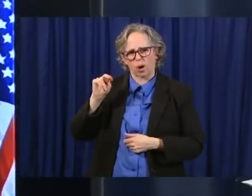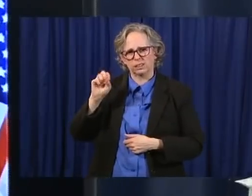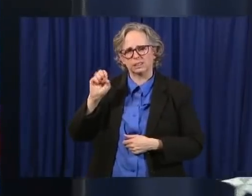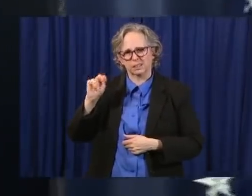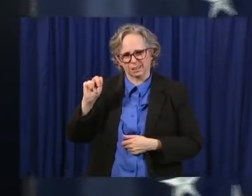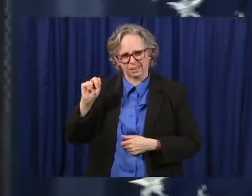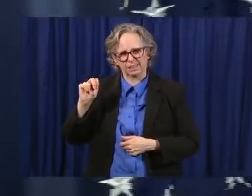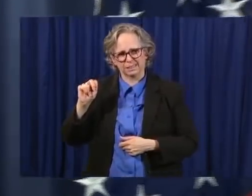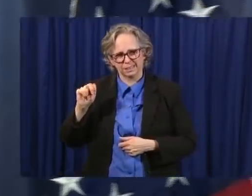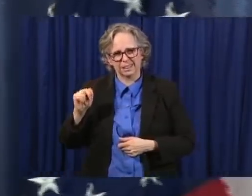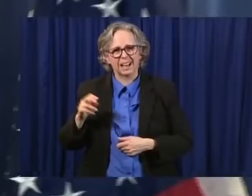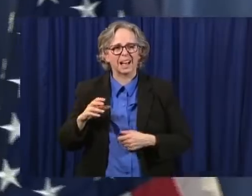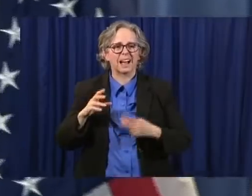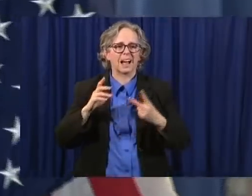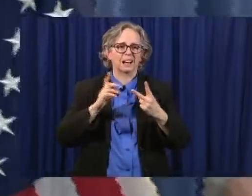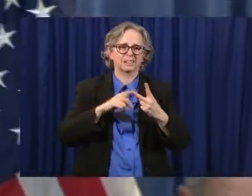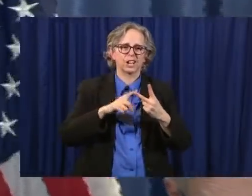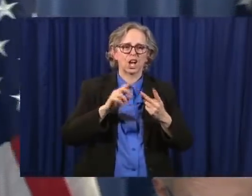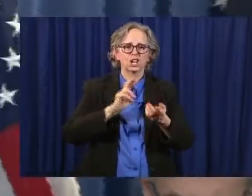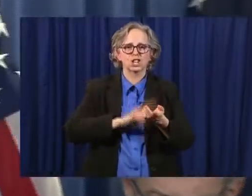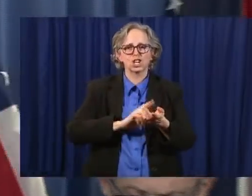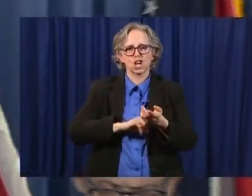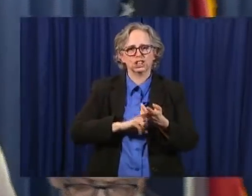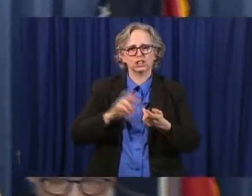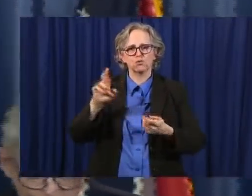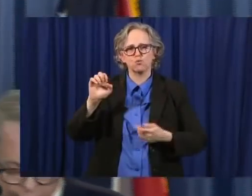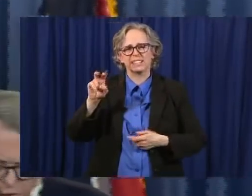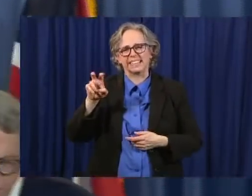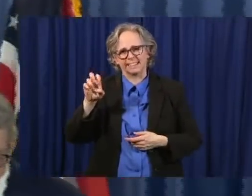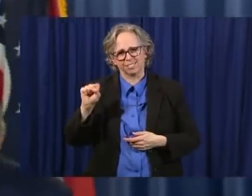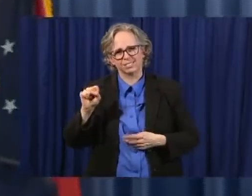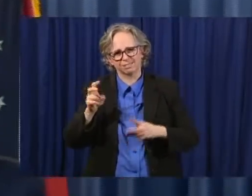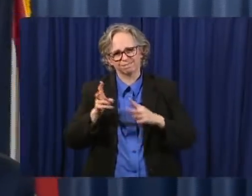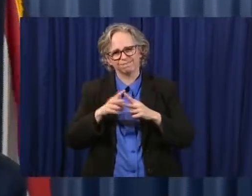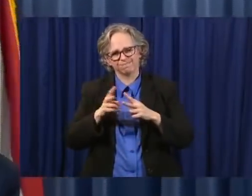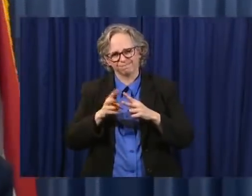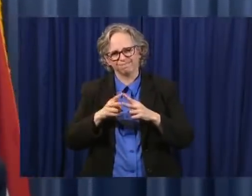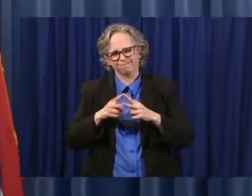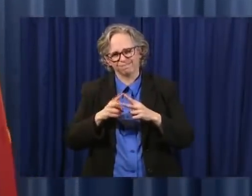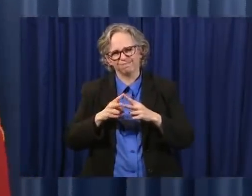Well, Director, thank you very much. And you mentioned Nurse Reeves,